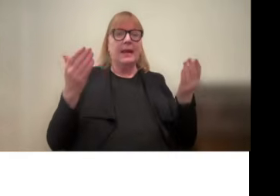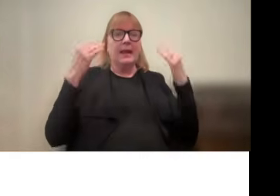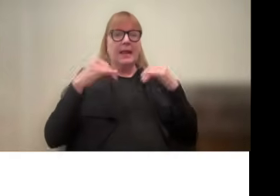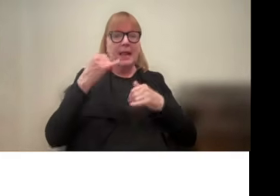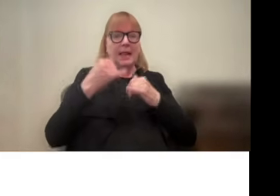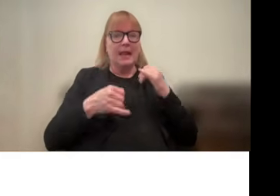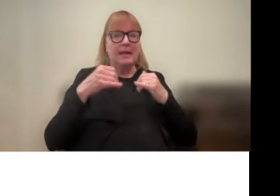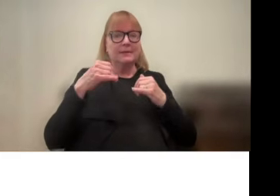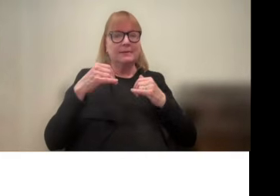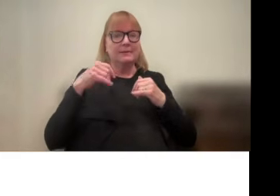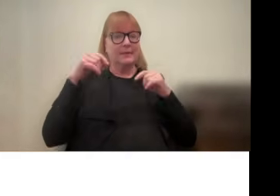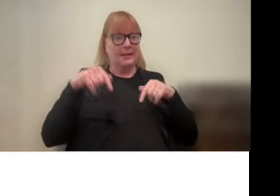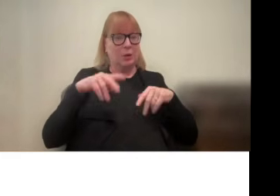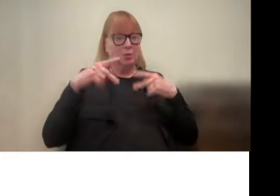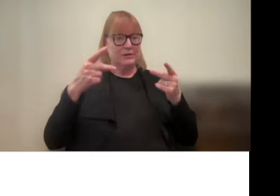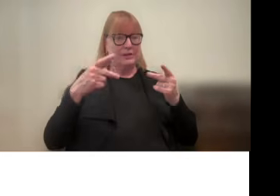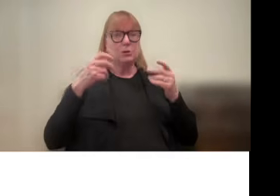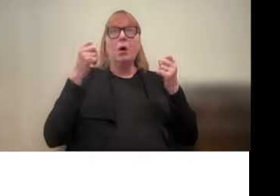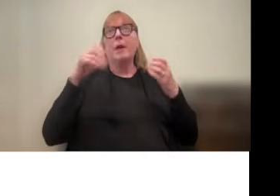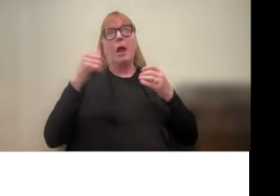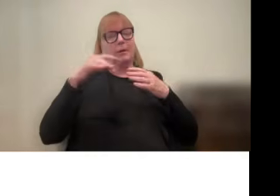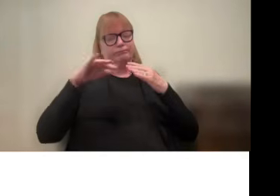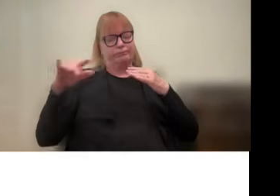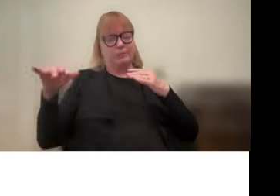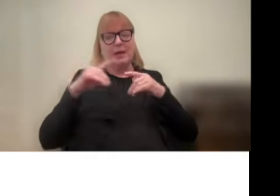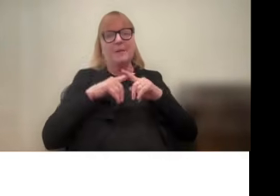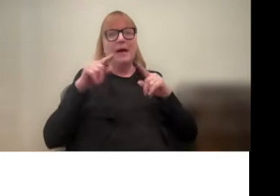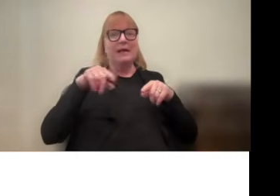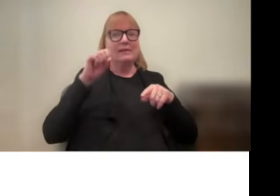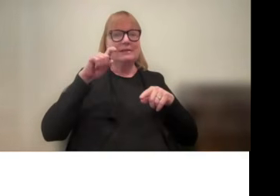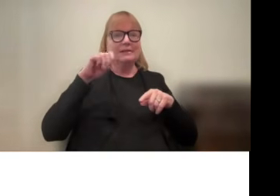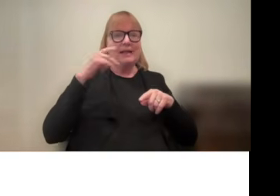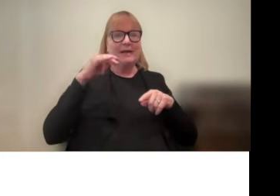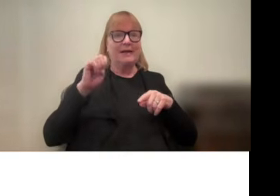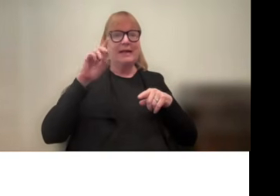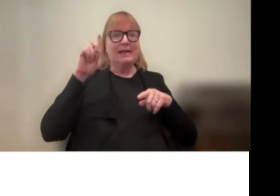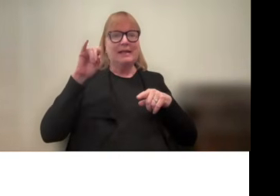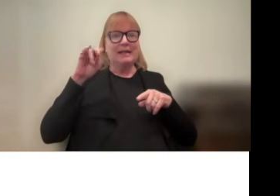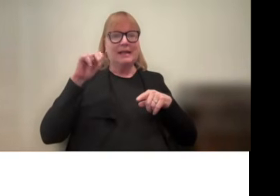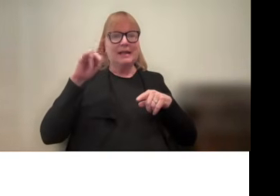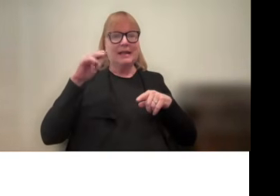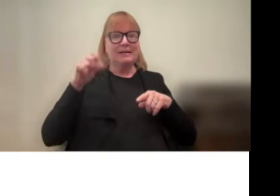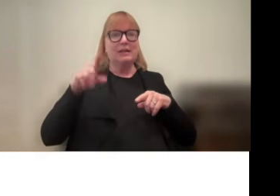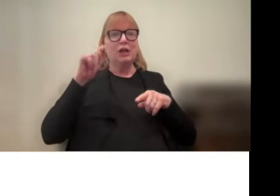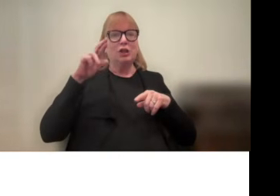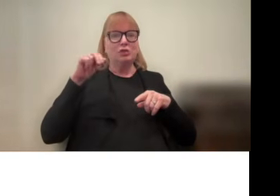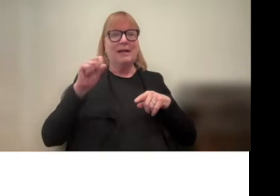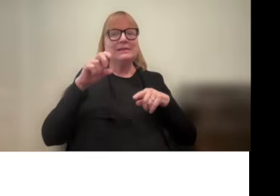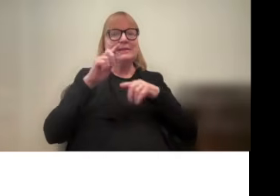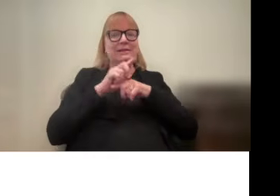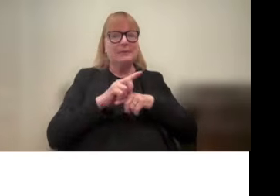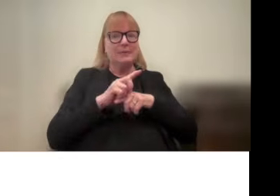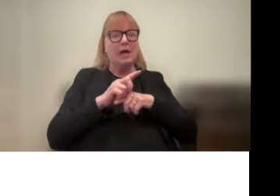And last, just in this presentation, there are so many others. Stephanie Dinkins is a transdisciplinary artist